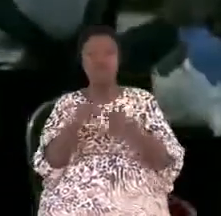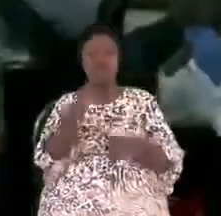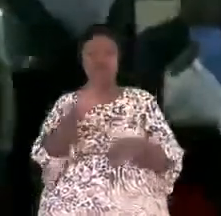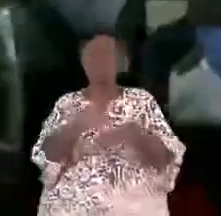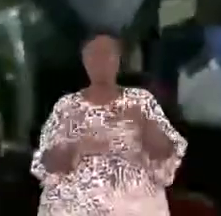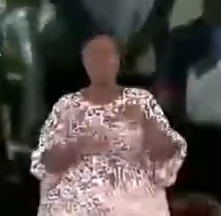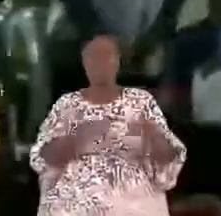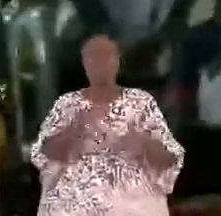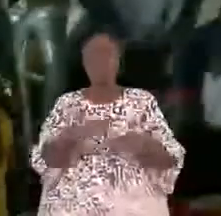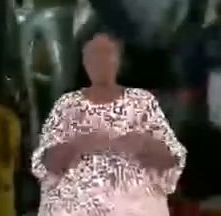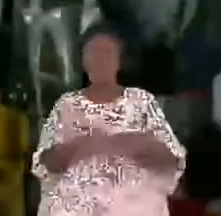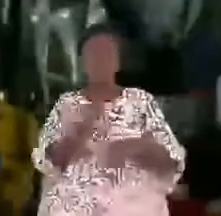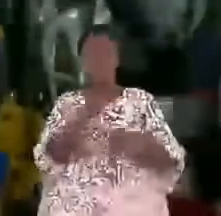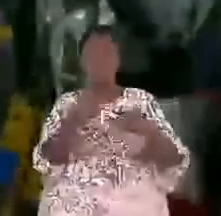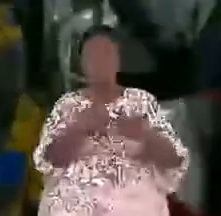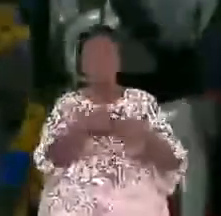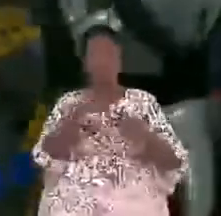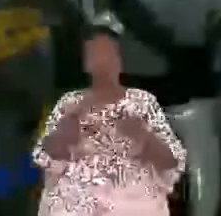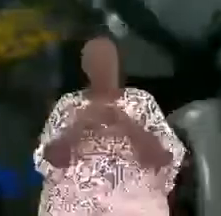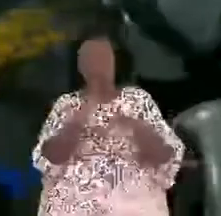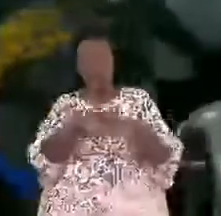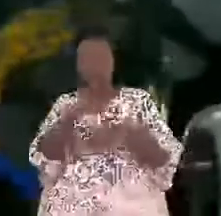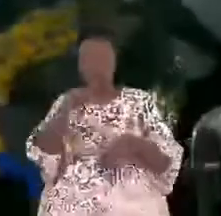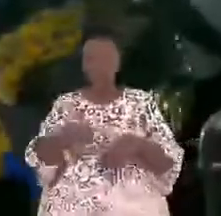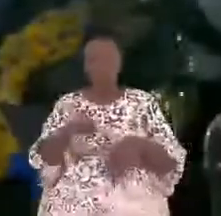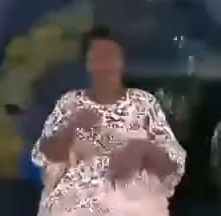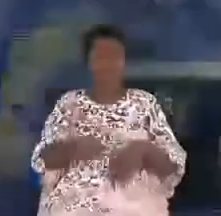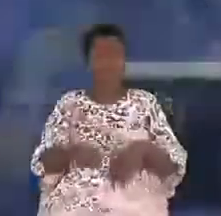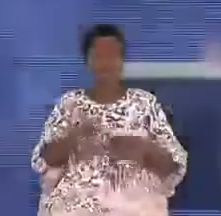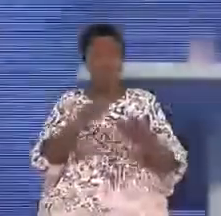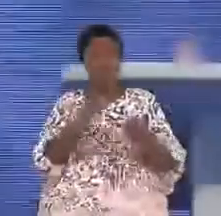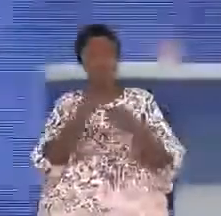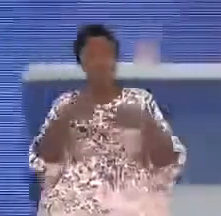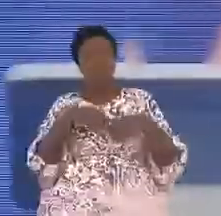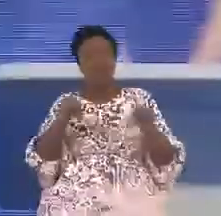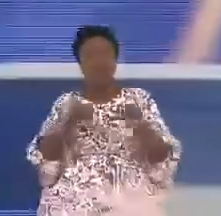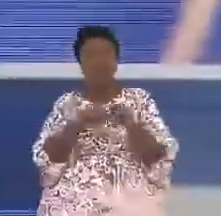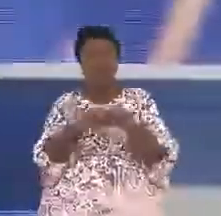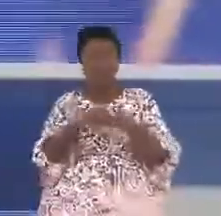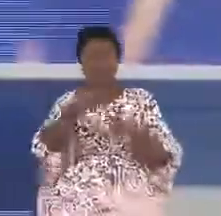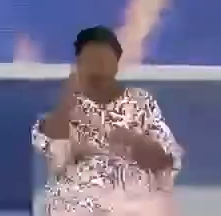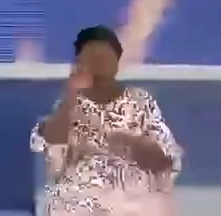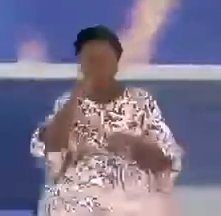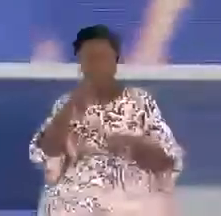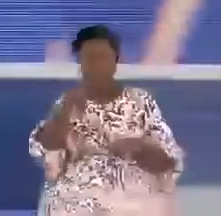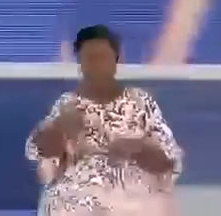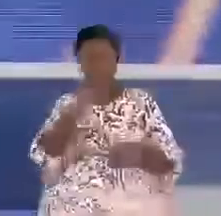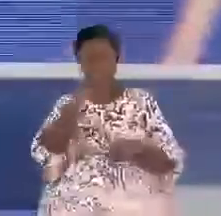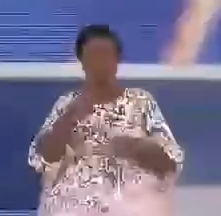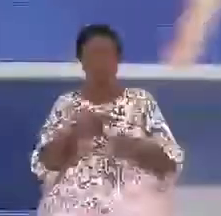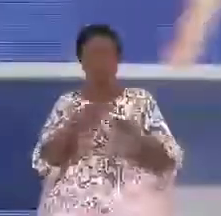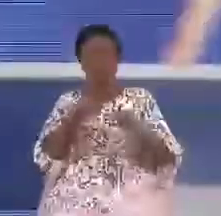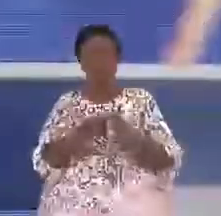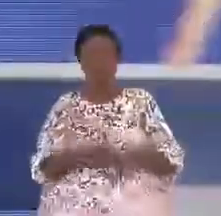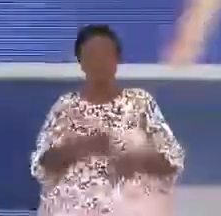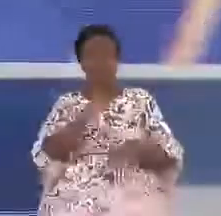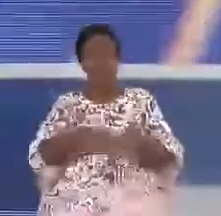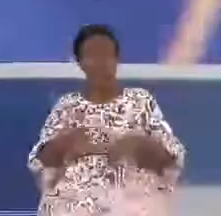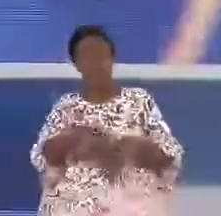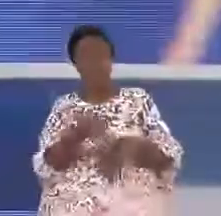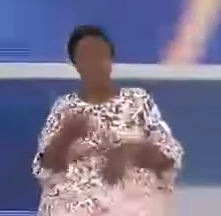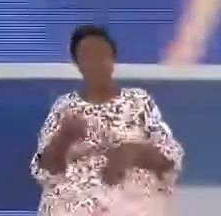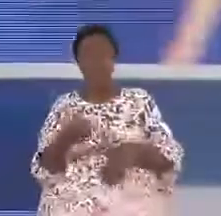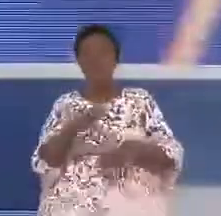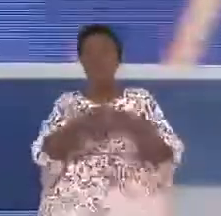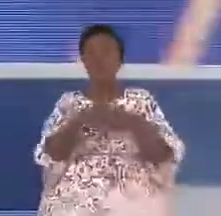on your leg or you have the shoe because one leg is shorter than the other after the prayer remove each everything